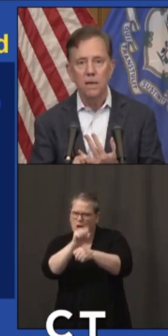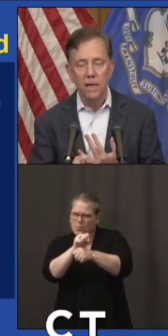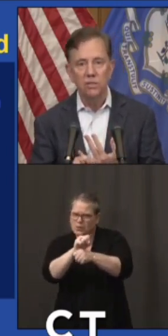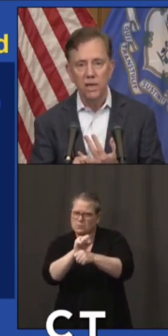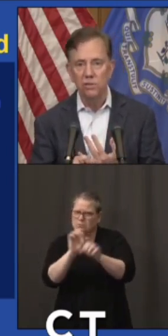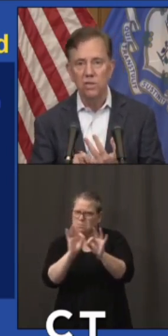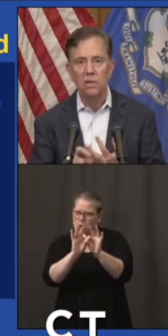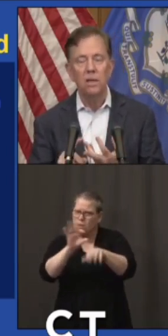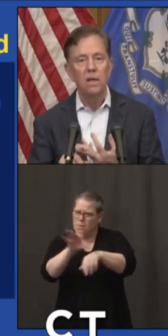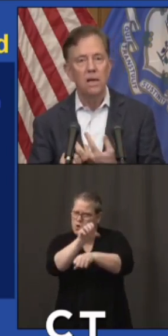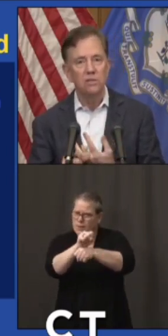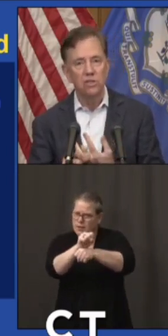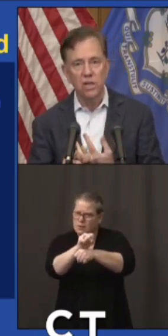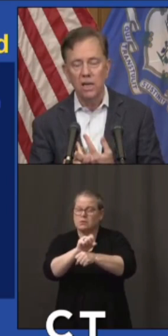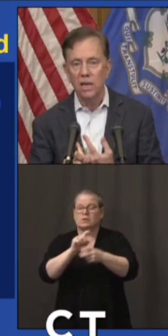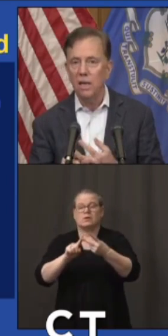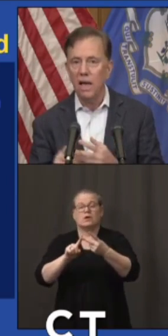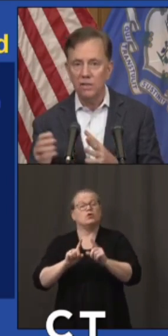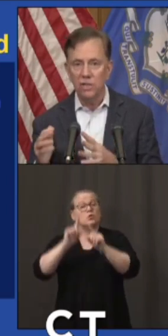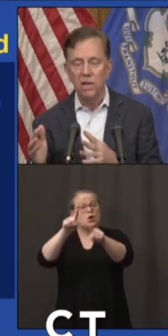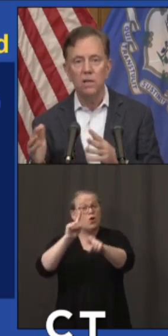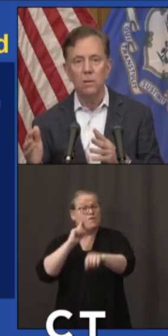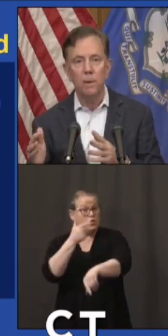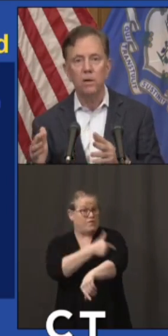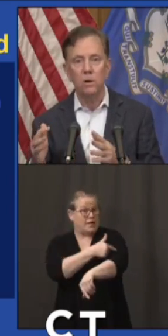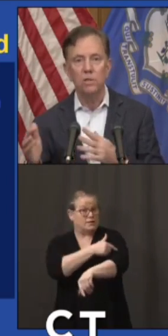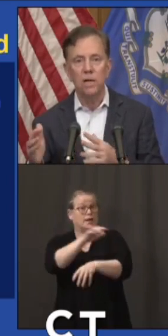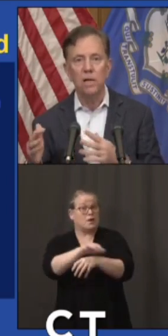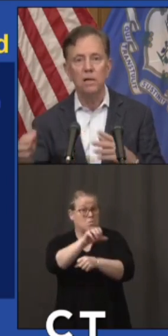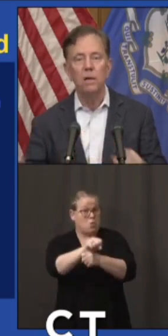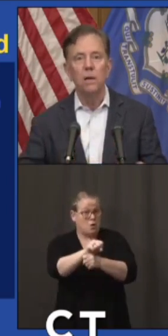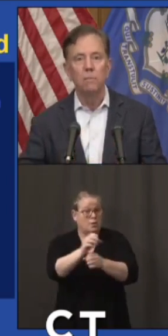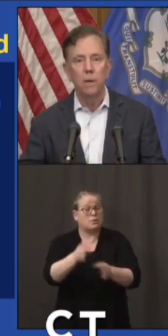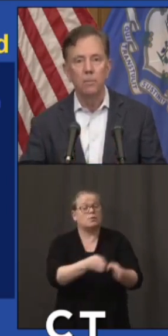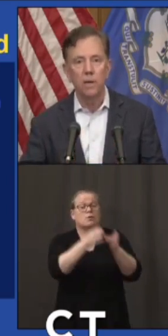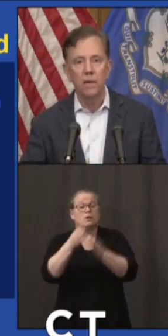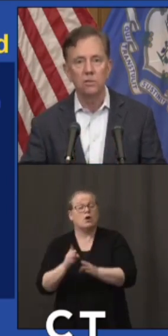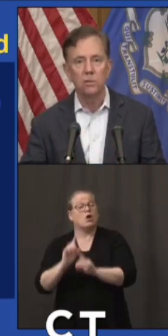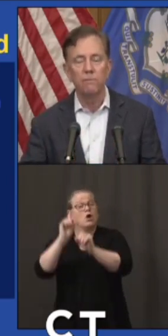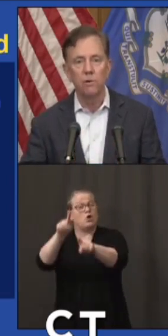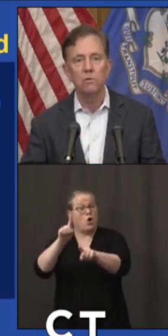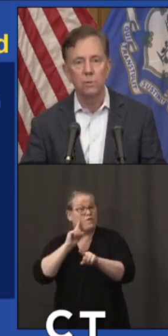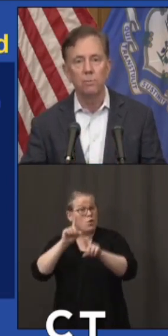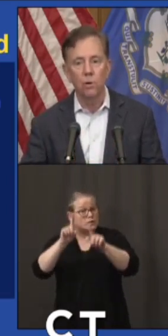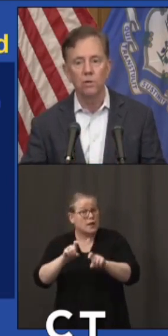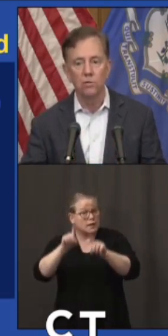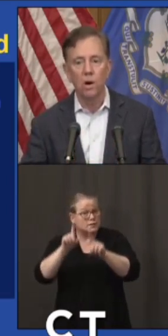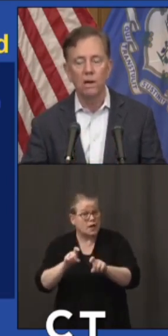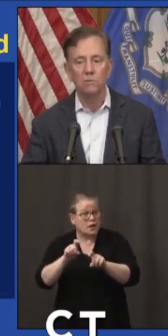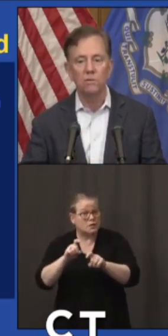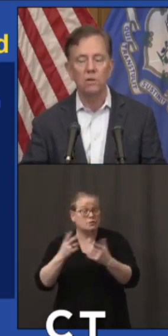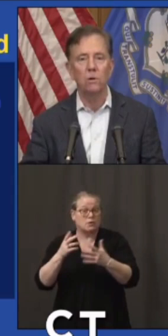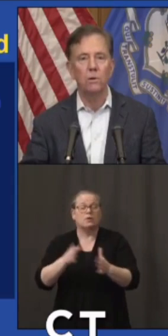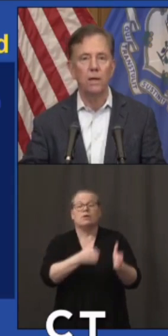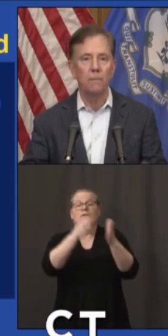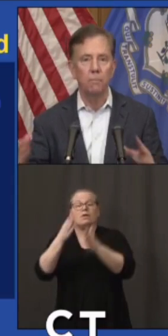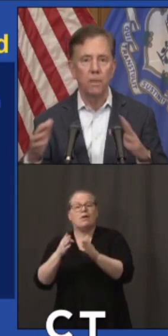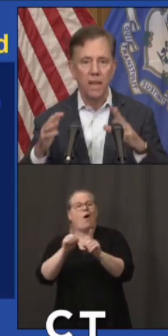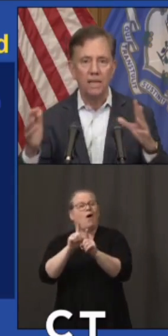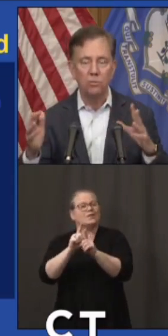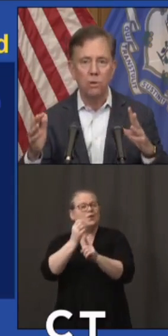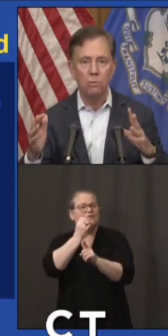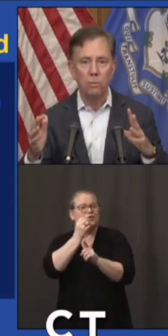B, get tested, and C, as needed, depending on need, be able to get some food support as well.